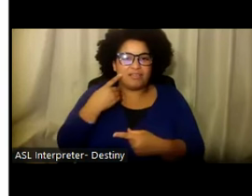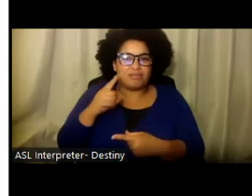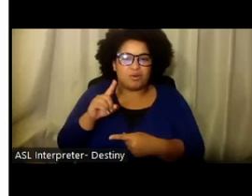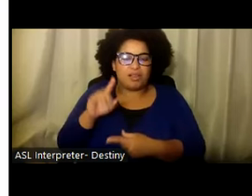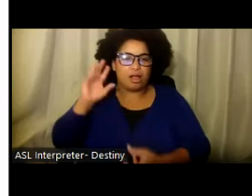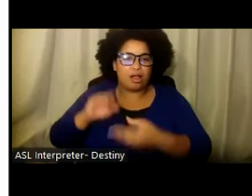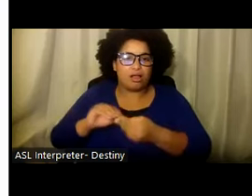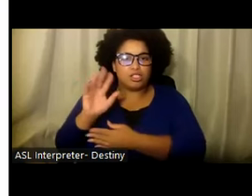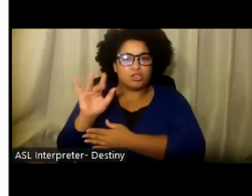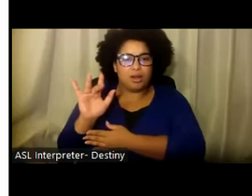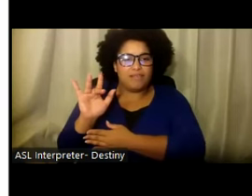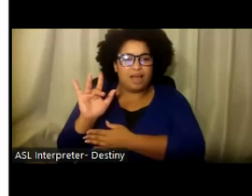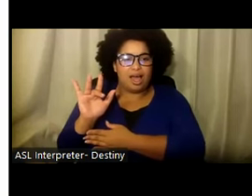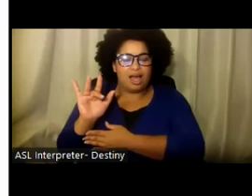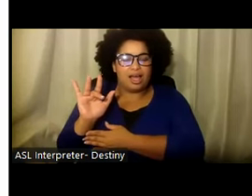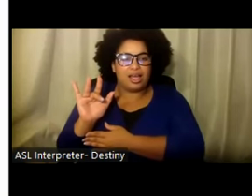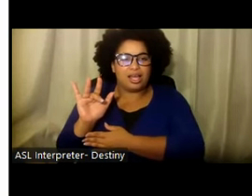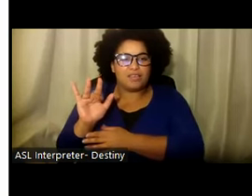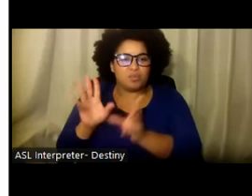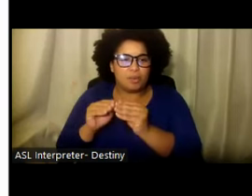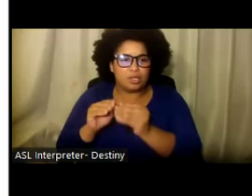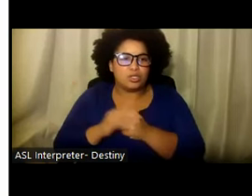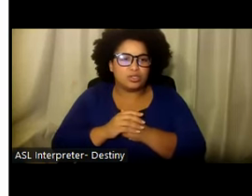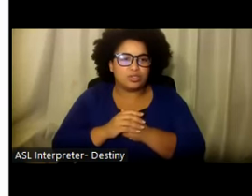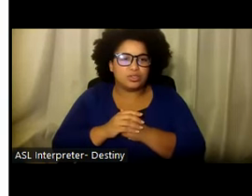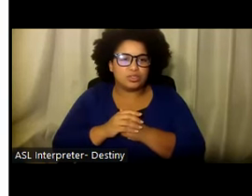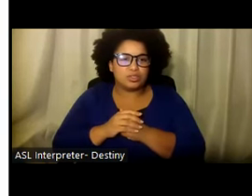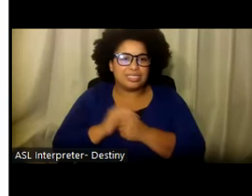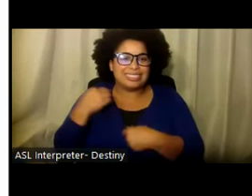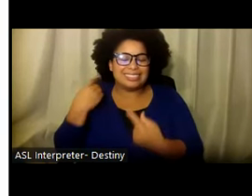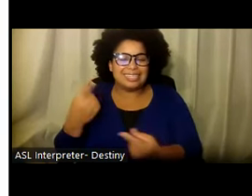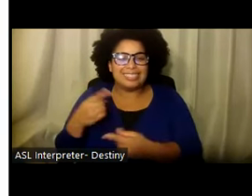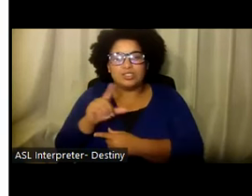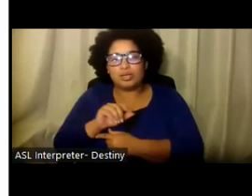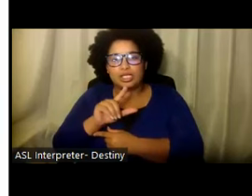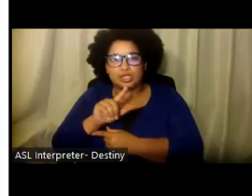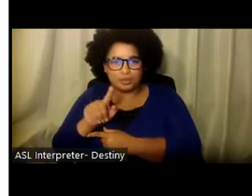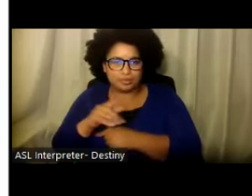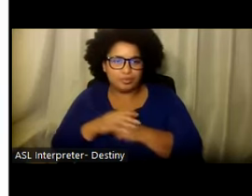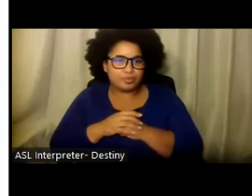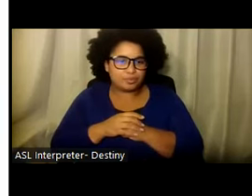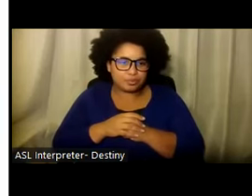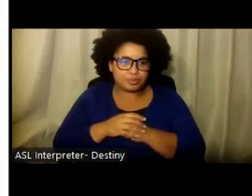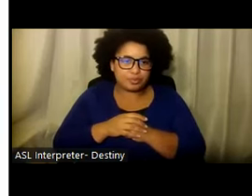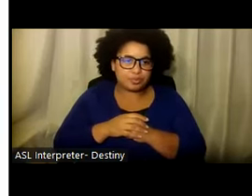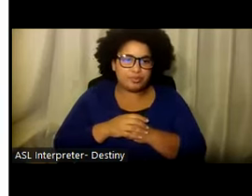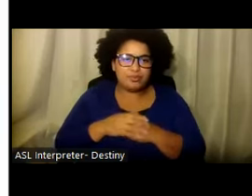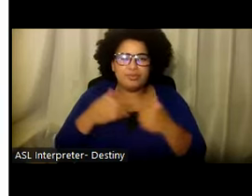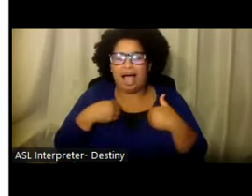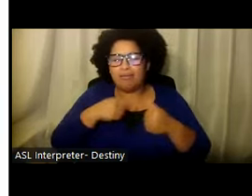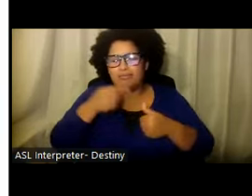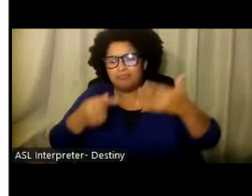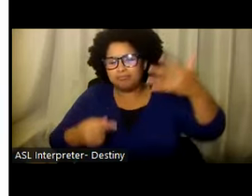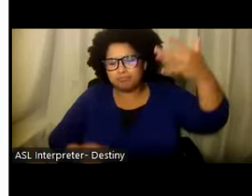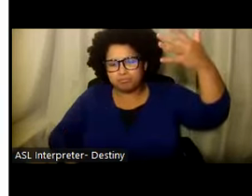webinars since 2021 on various topics, from COVID-19, person-centered services, cultural